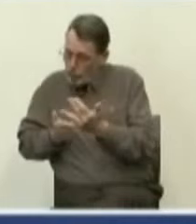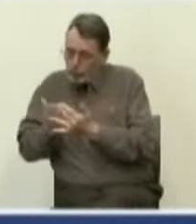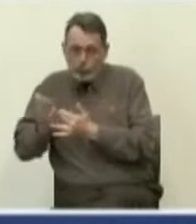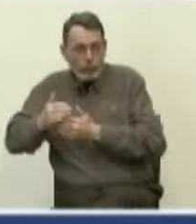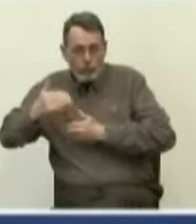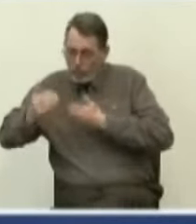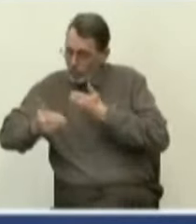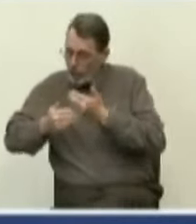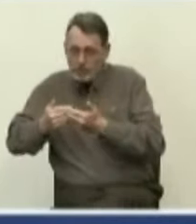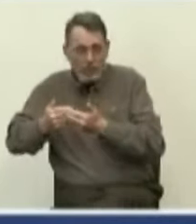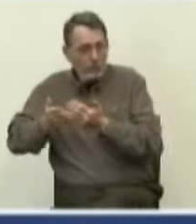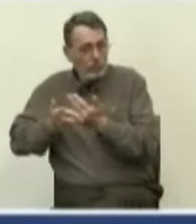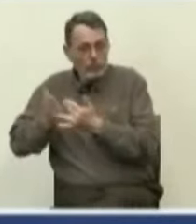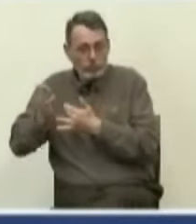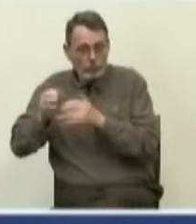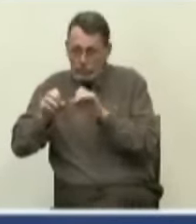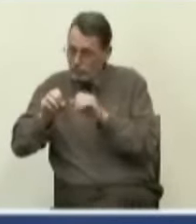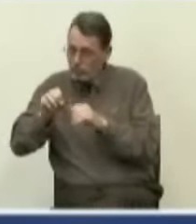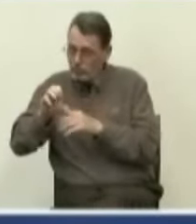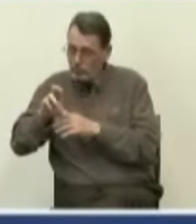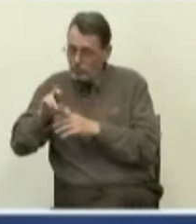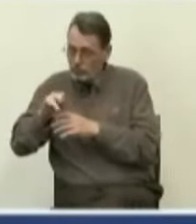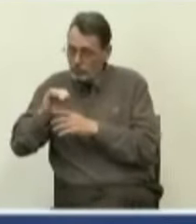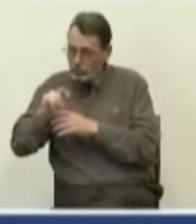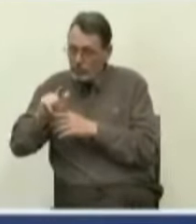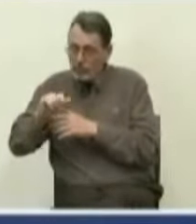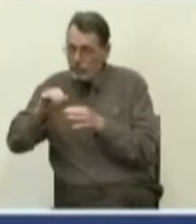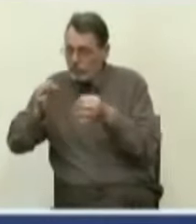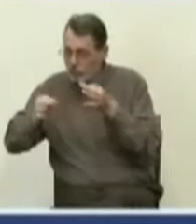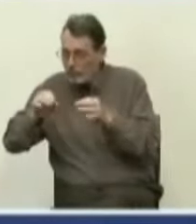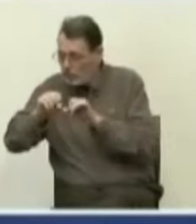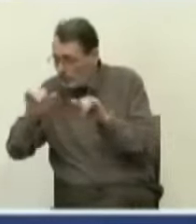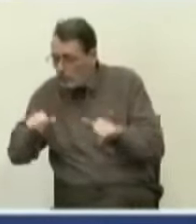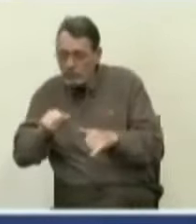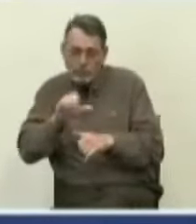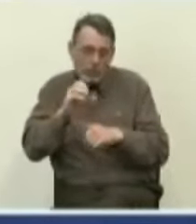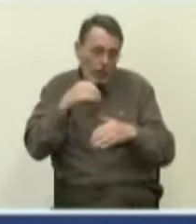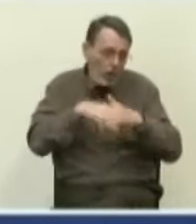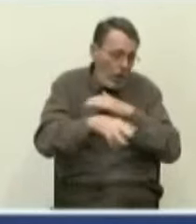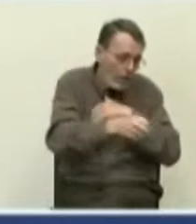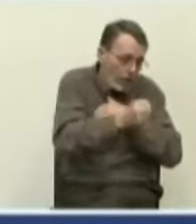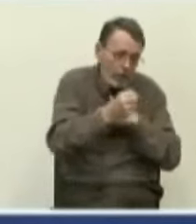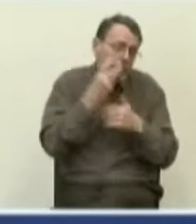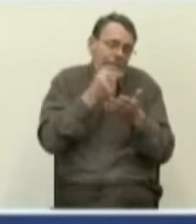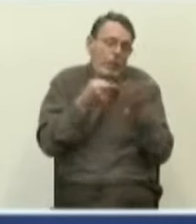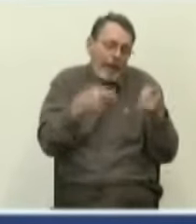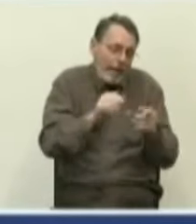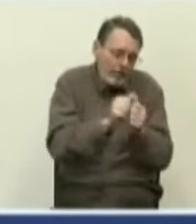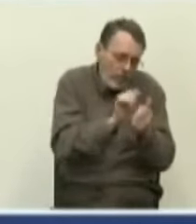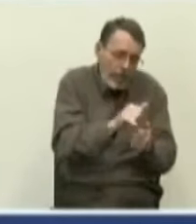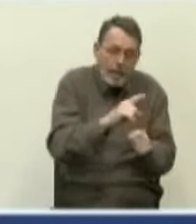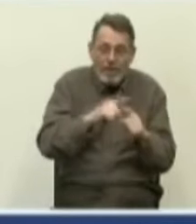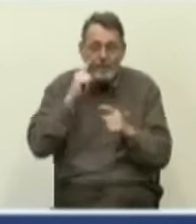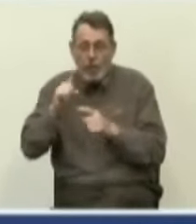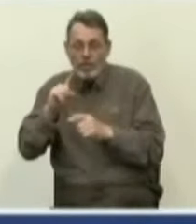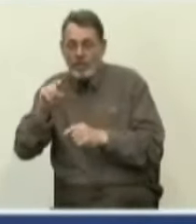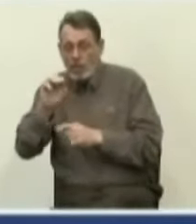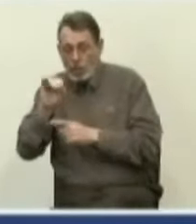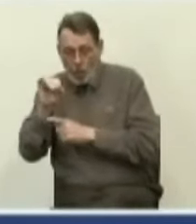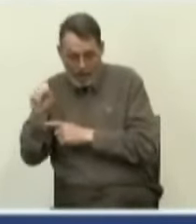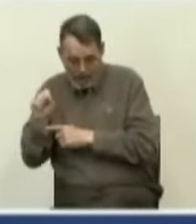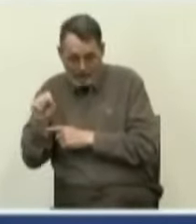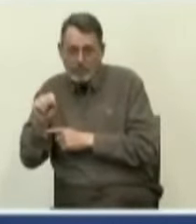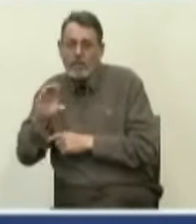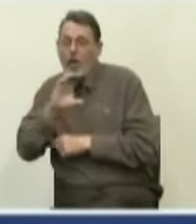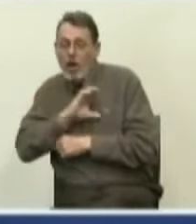justice system in terms of the car burglaries, and you know, we'll see where that lands. But in terms of the officer-involved shooting, which is the